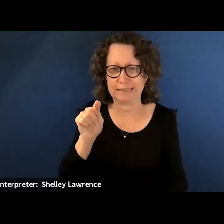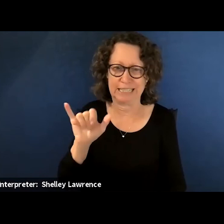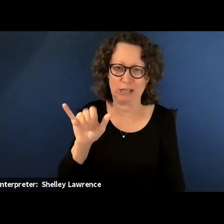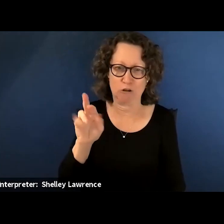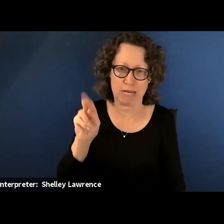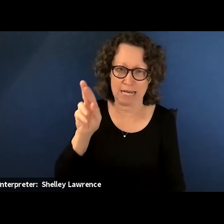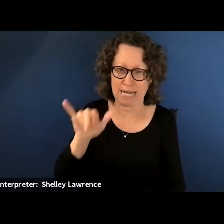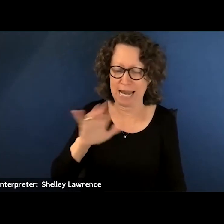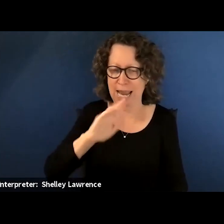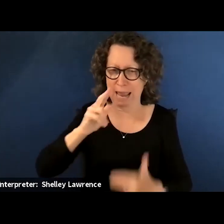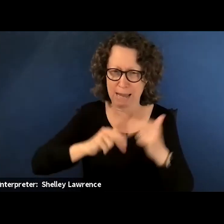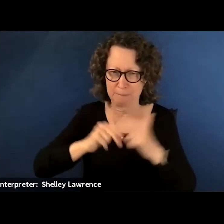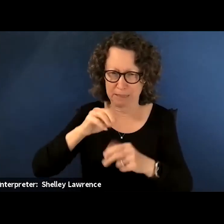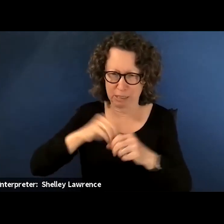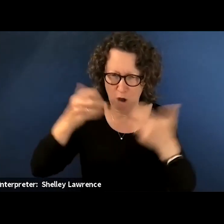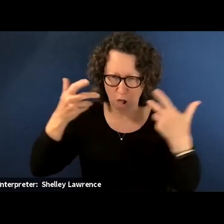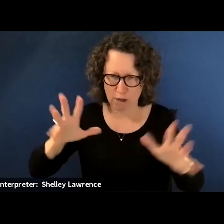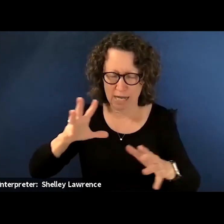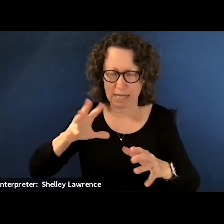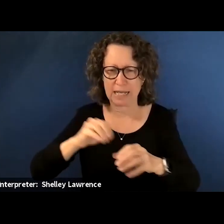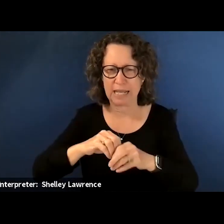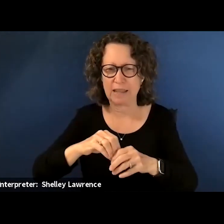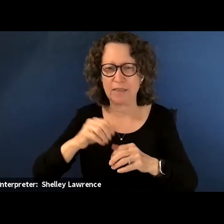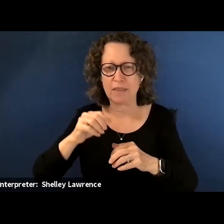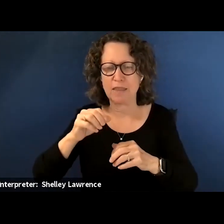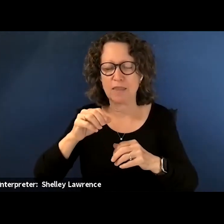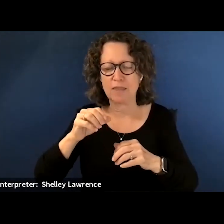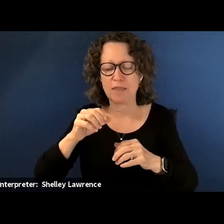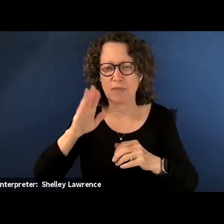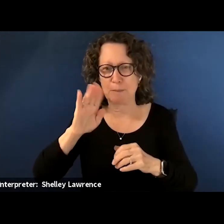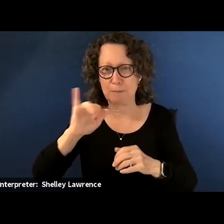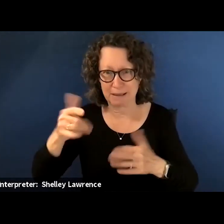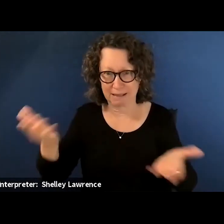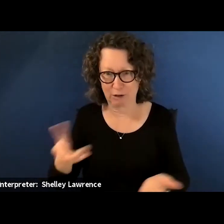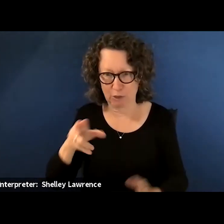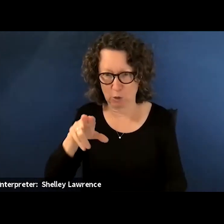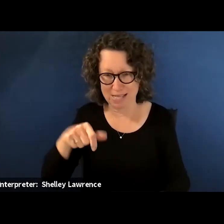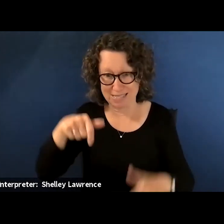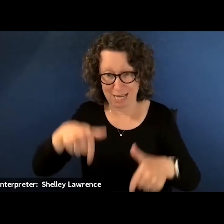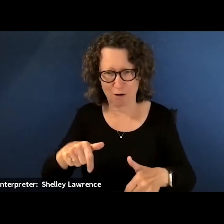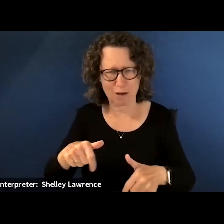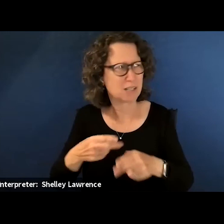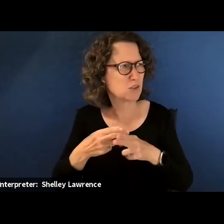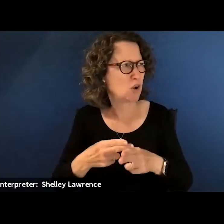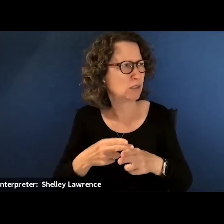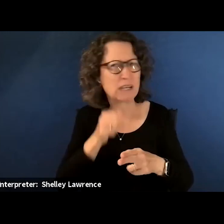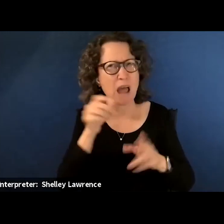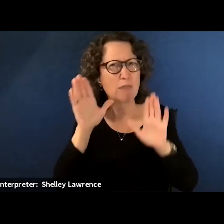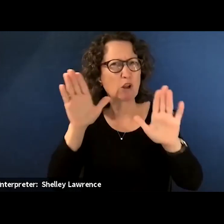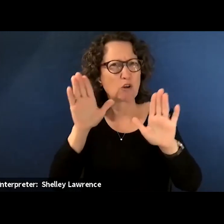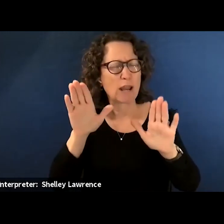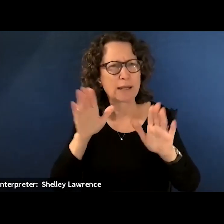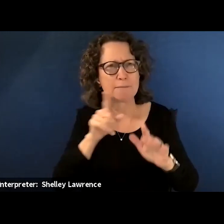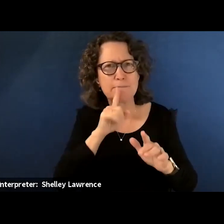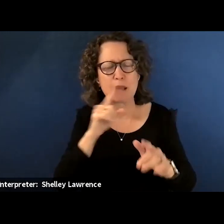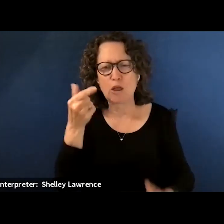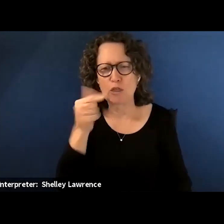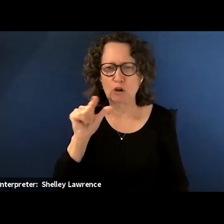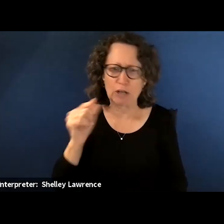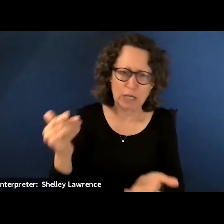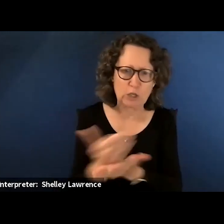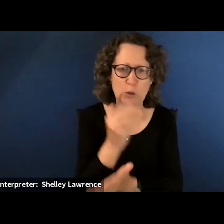is all built in already in the infrastructure bill here in the US. Here it's called not the Great Reset, but the Green New